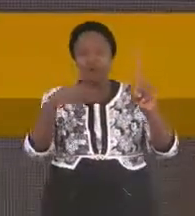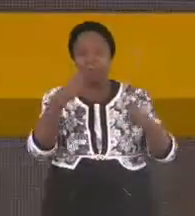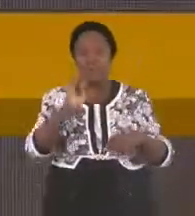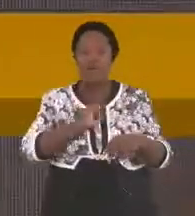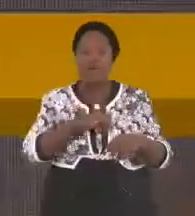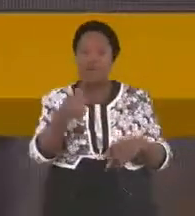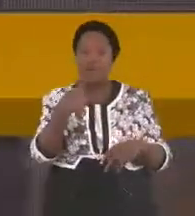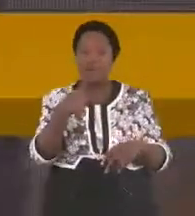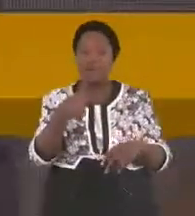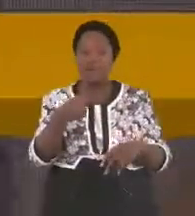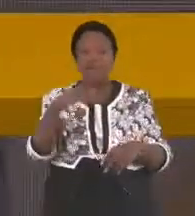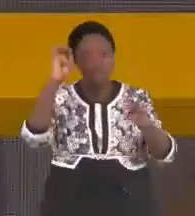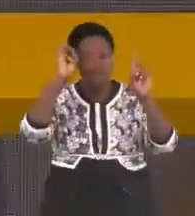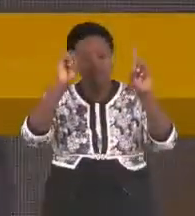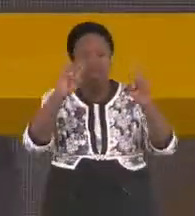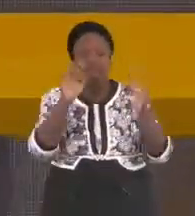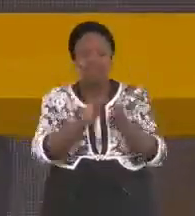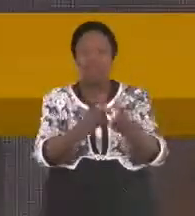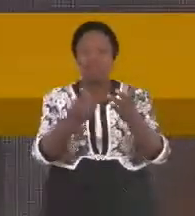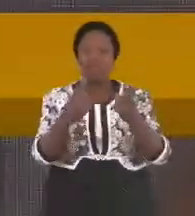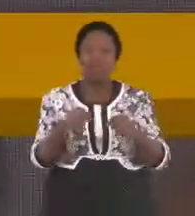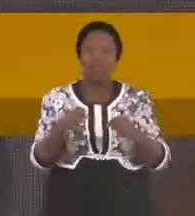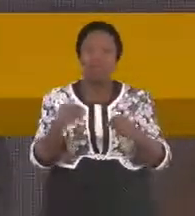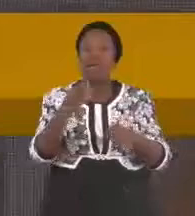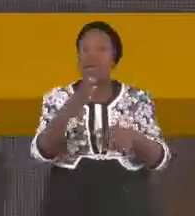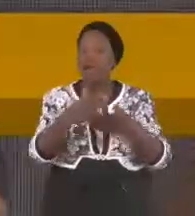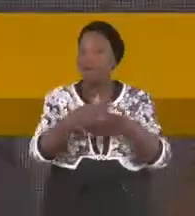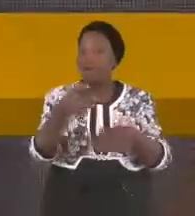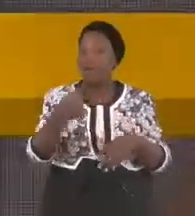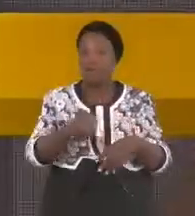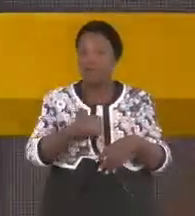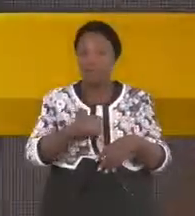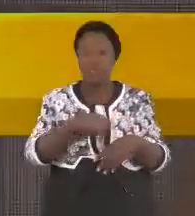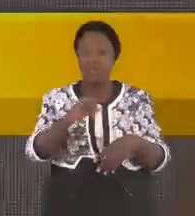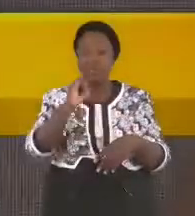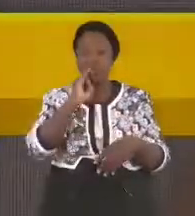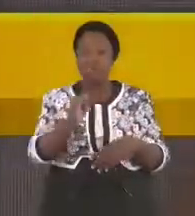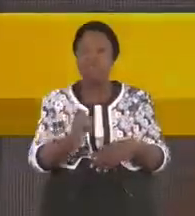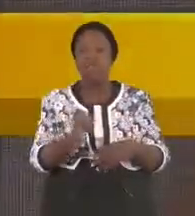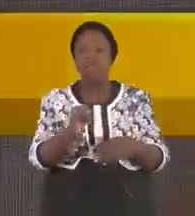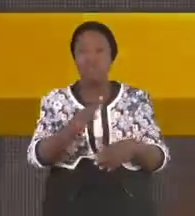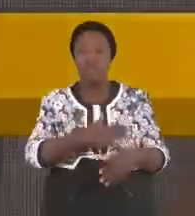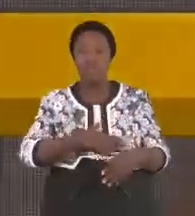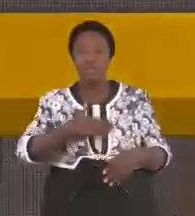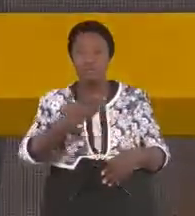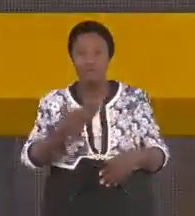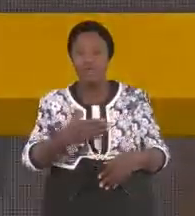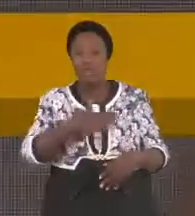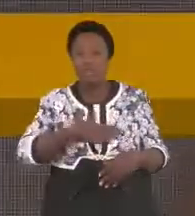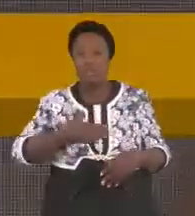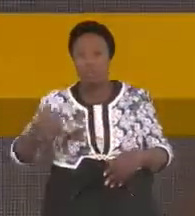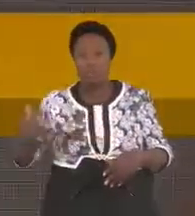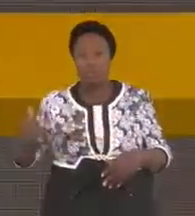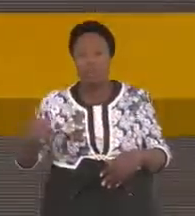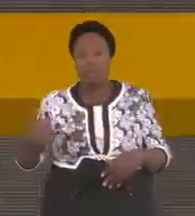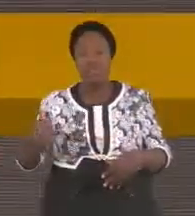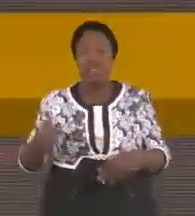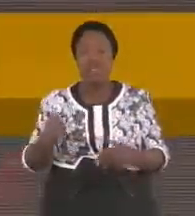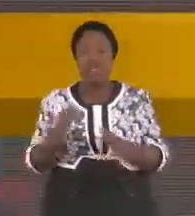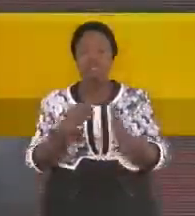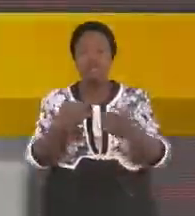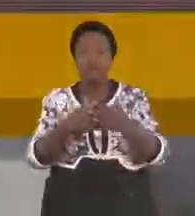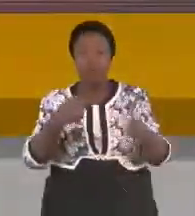he that cometh after me is preferred before me, for he